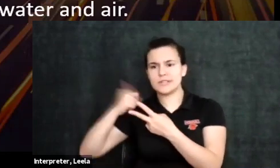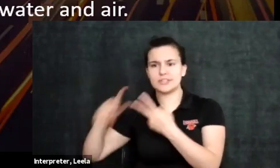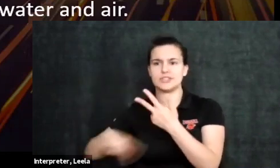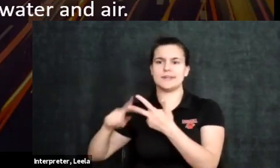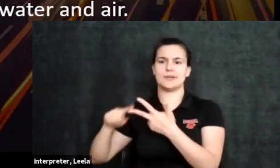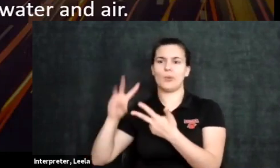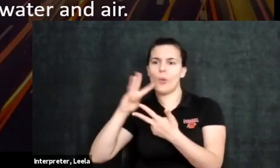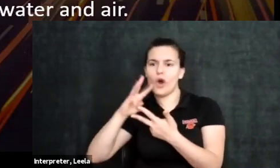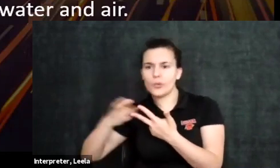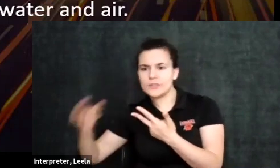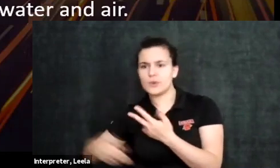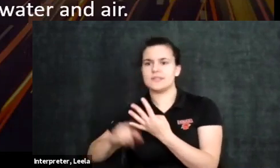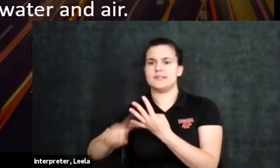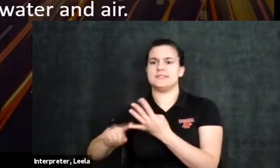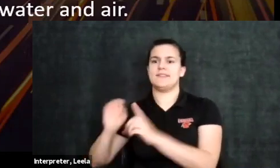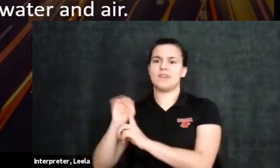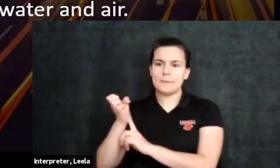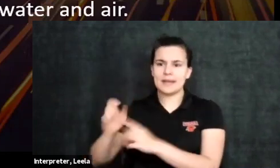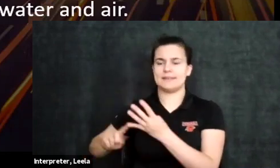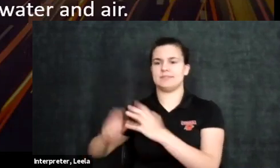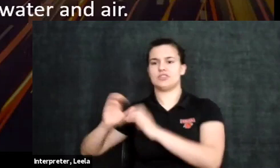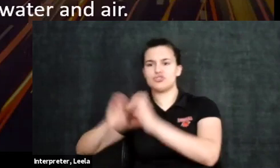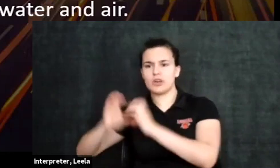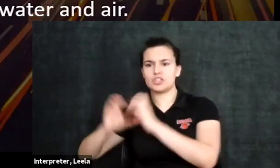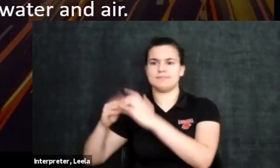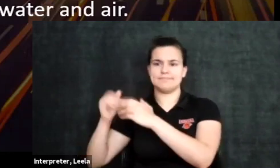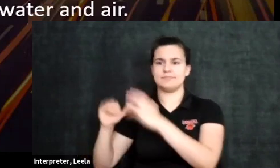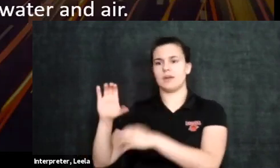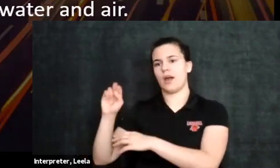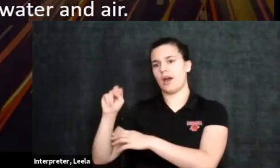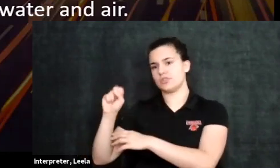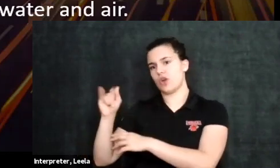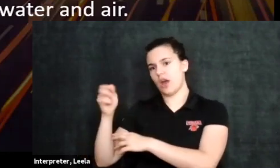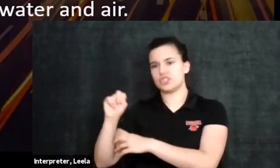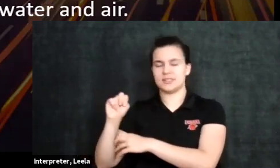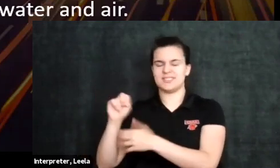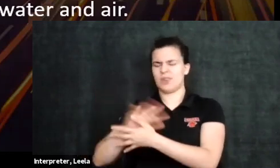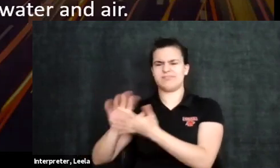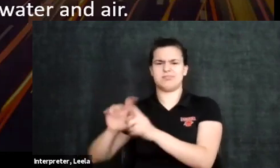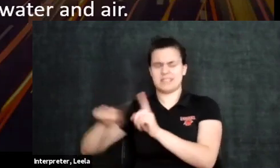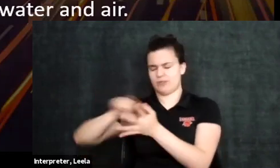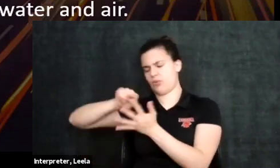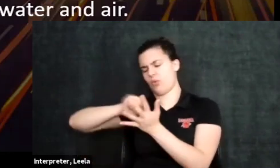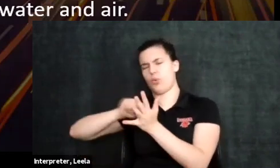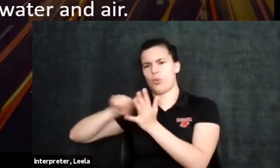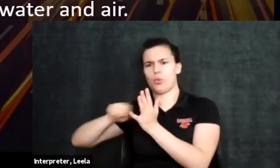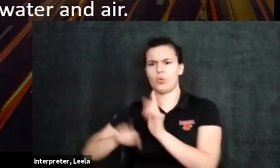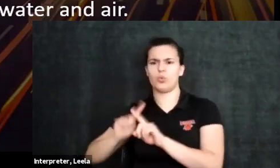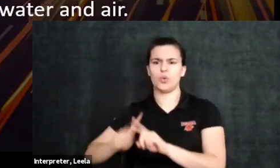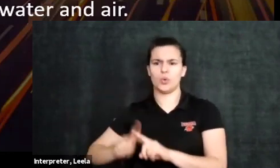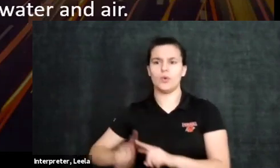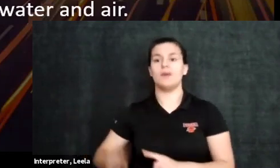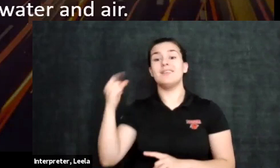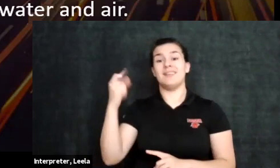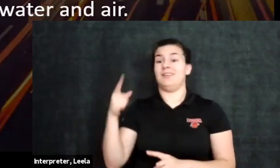construction engineering. And in our degree plan, we teach a lot of the skills from math, engineering, management, and design that